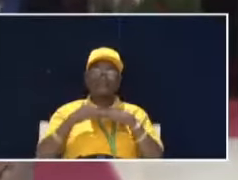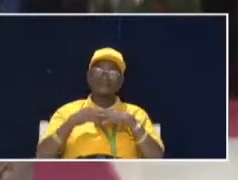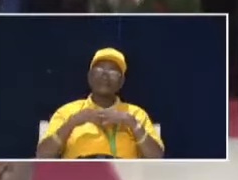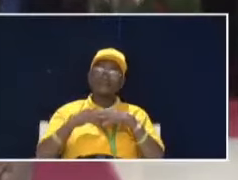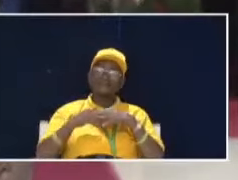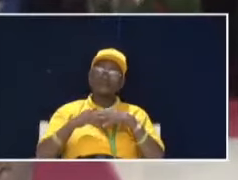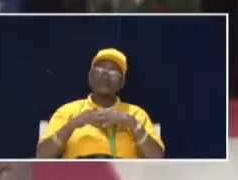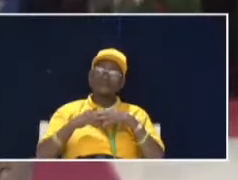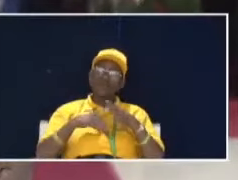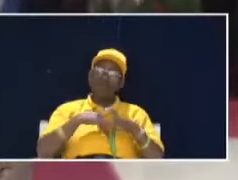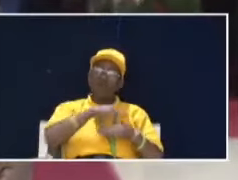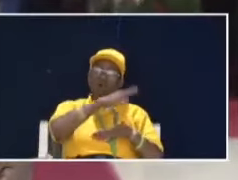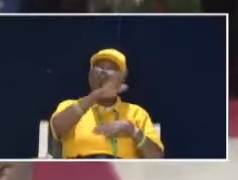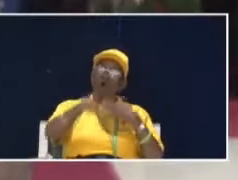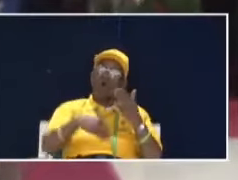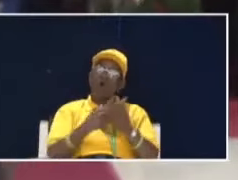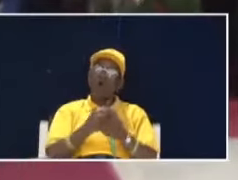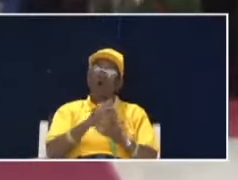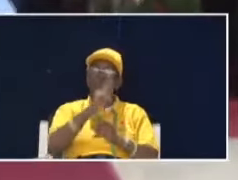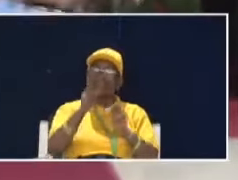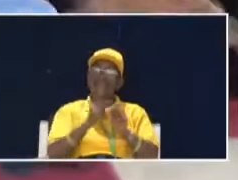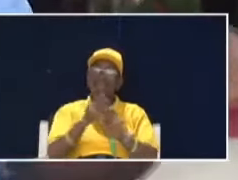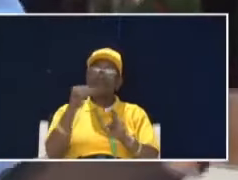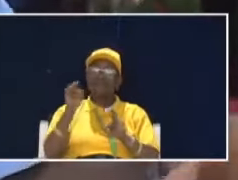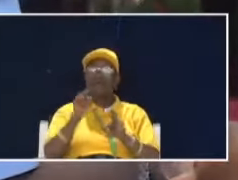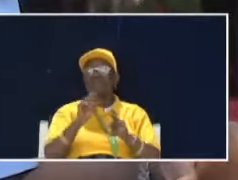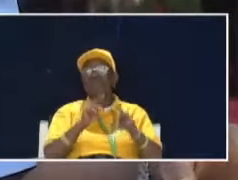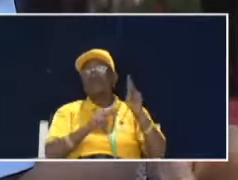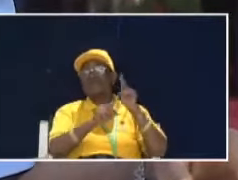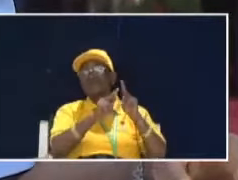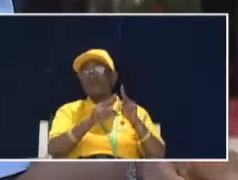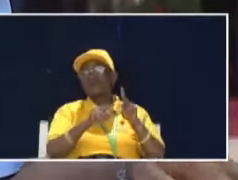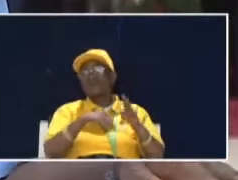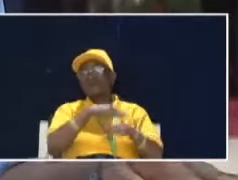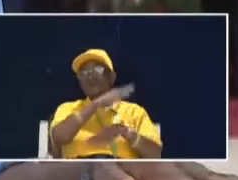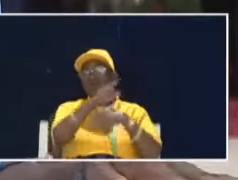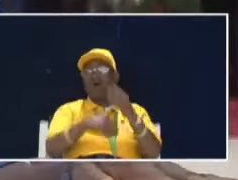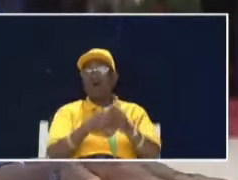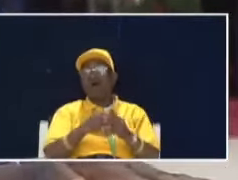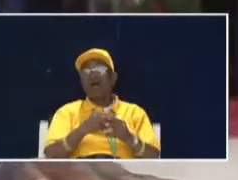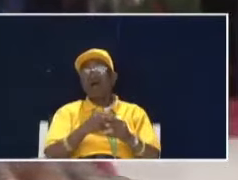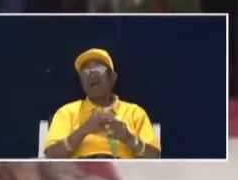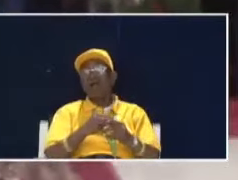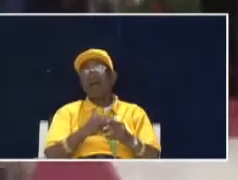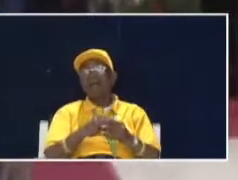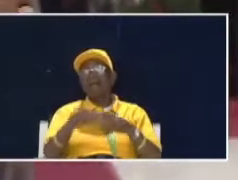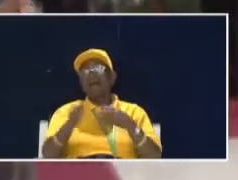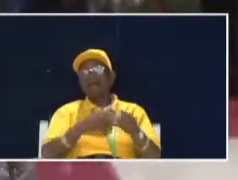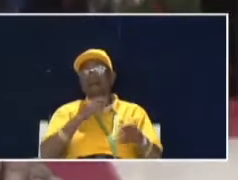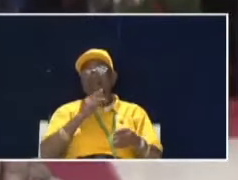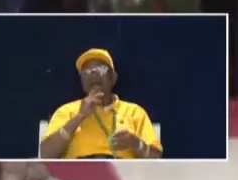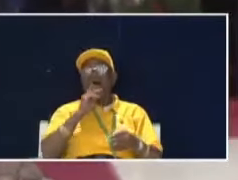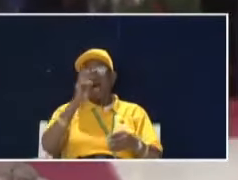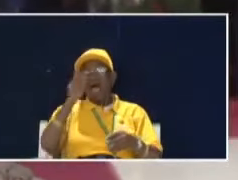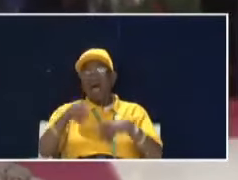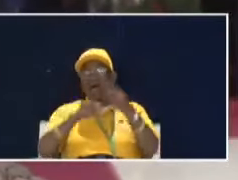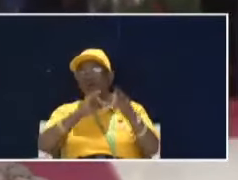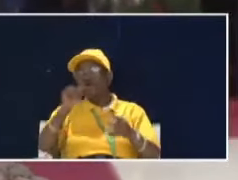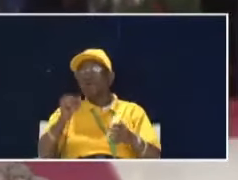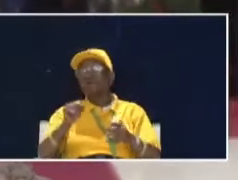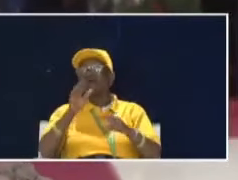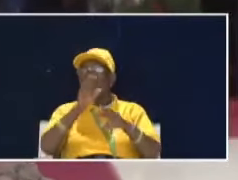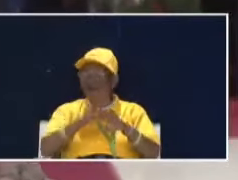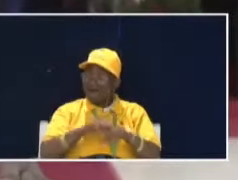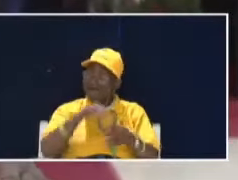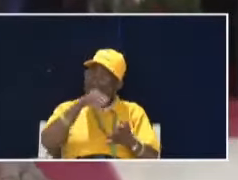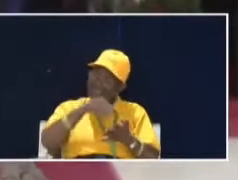All manners of prophecies, and all manners are already going out again. Like I told you, those of you who are here